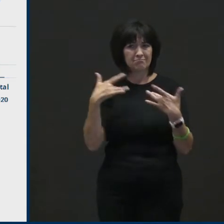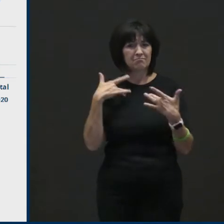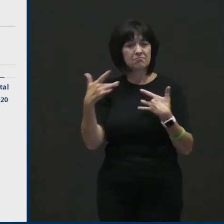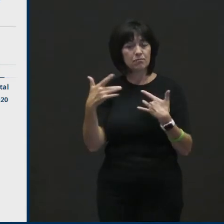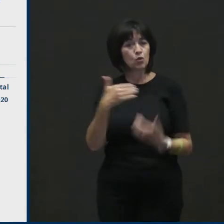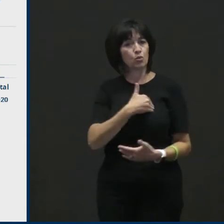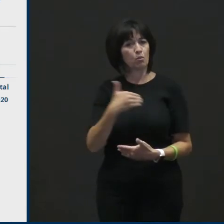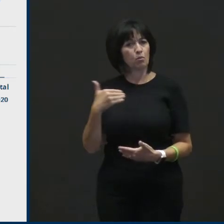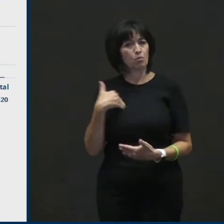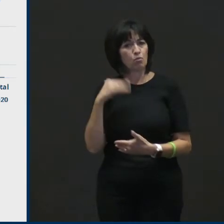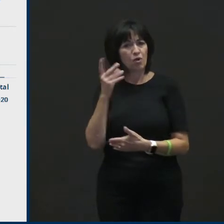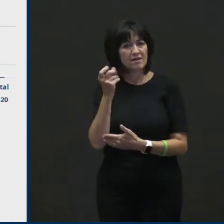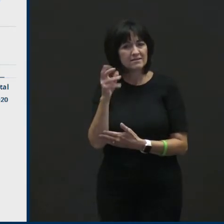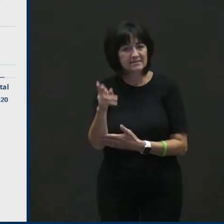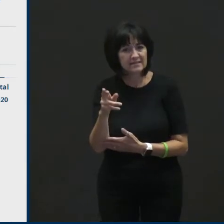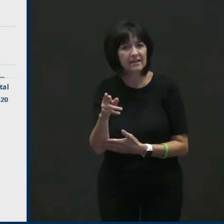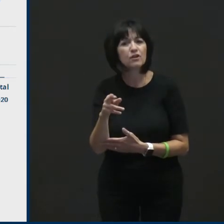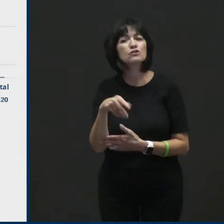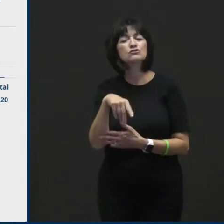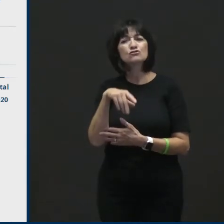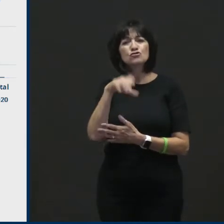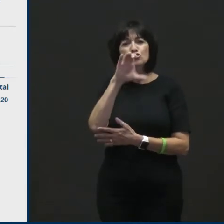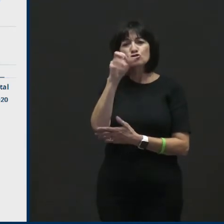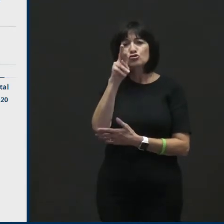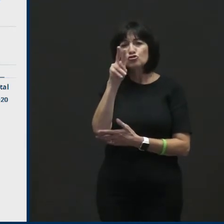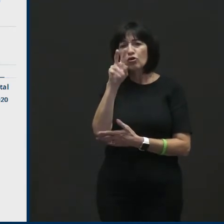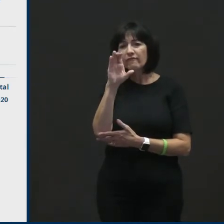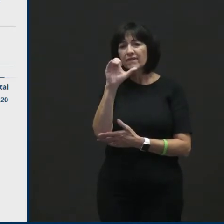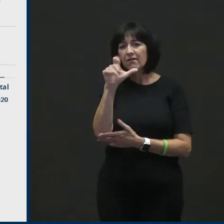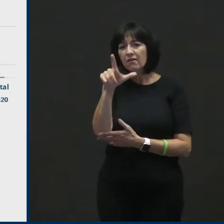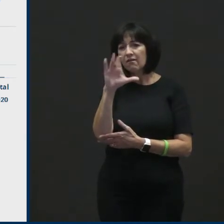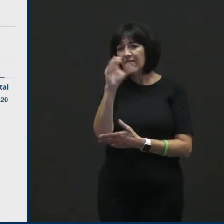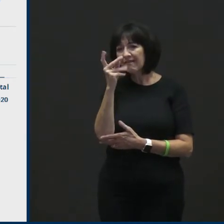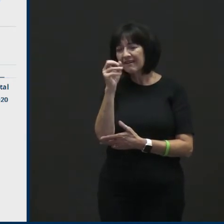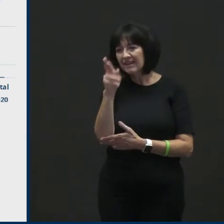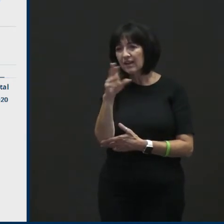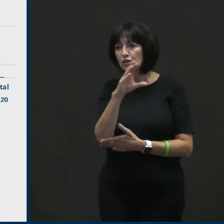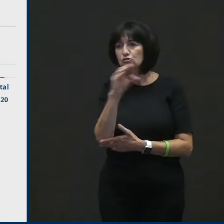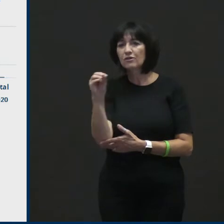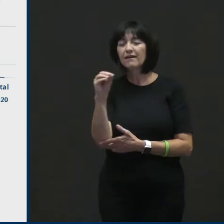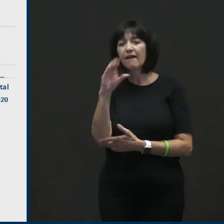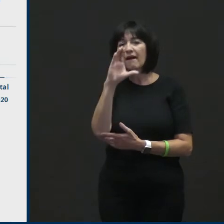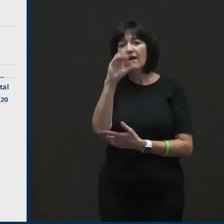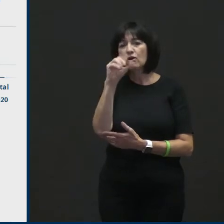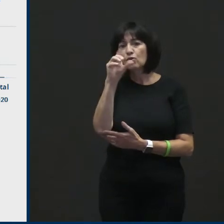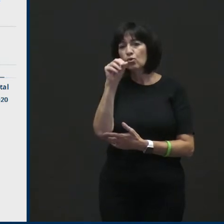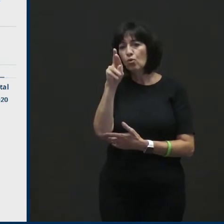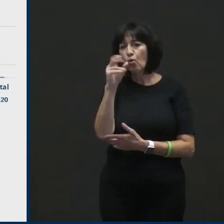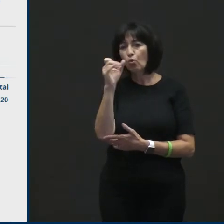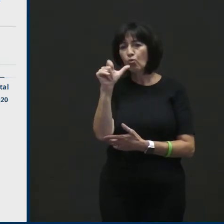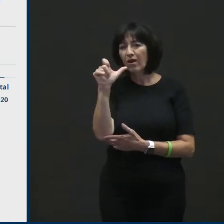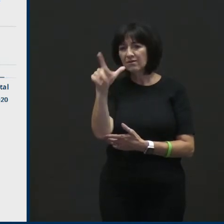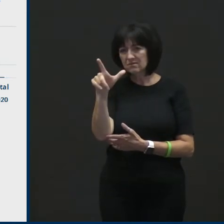cancer, cervical cancer, and colorectal cancer screenings. And you can see that they took a